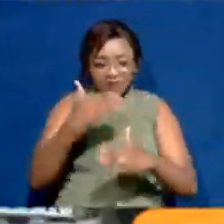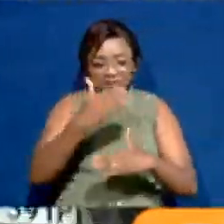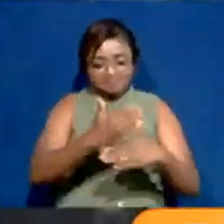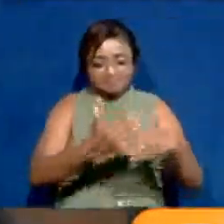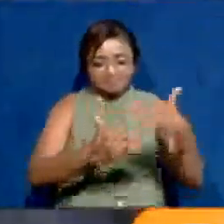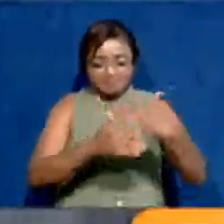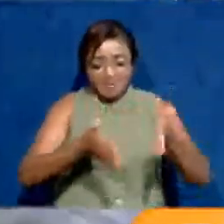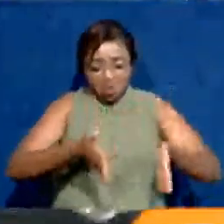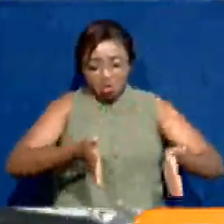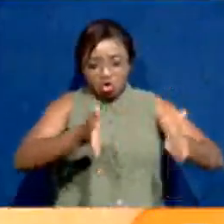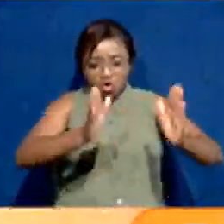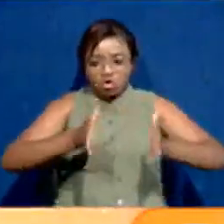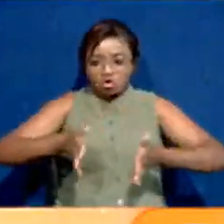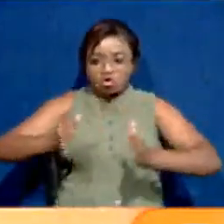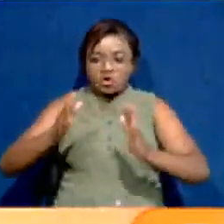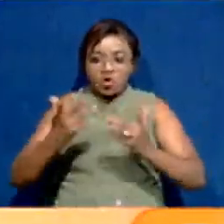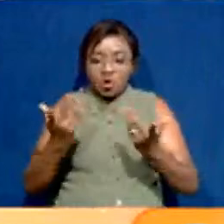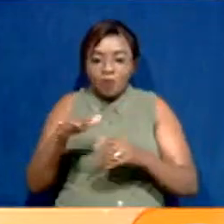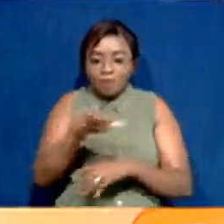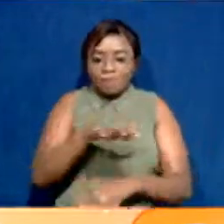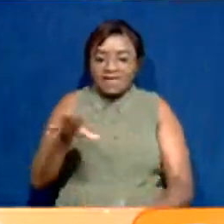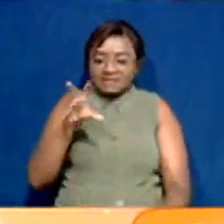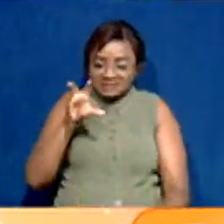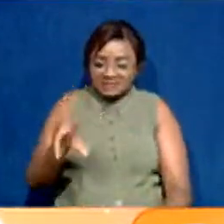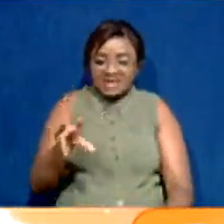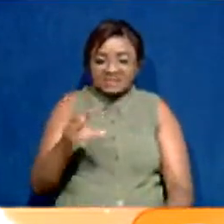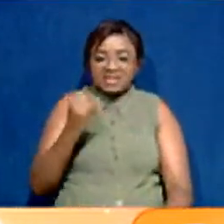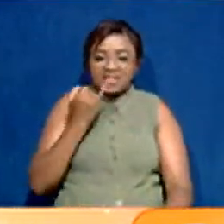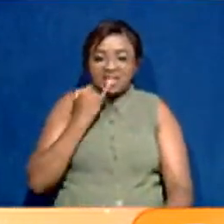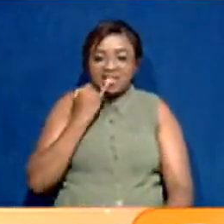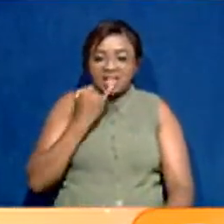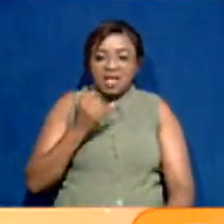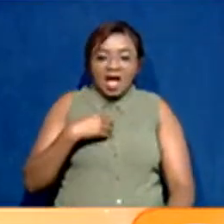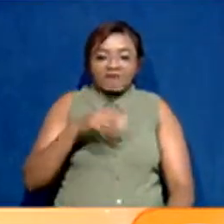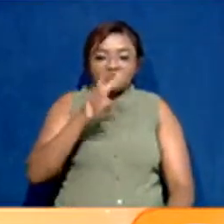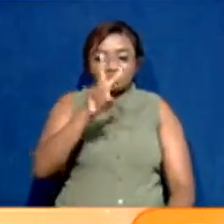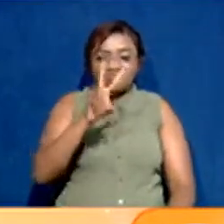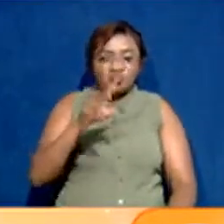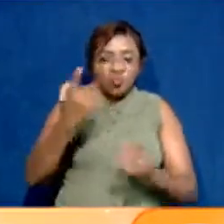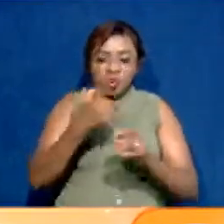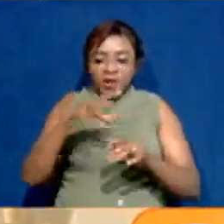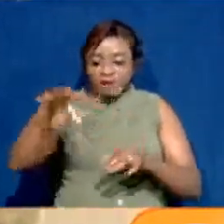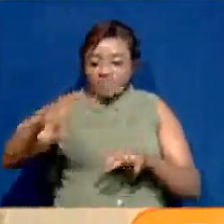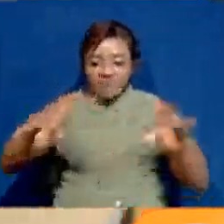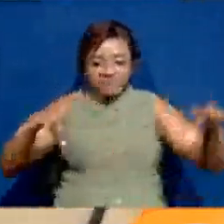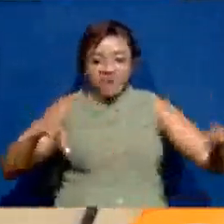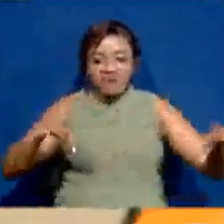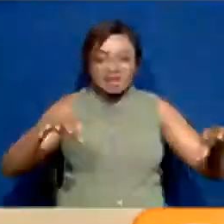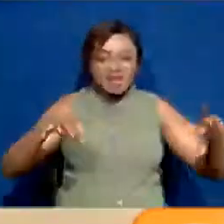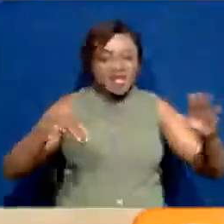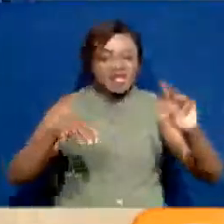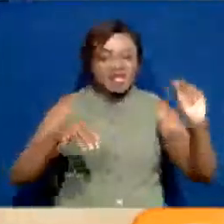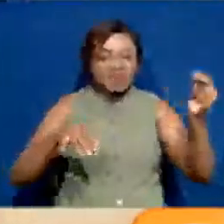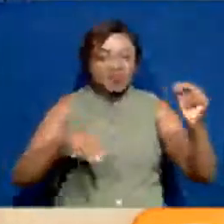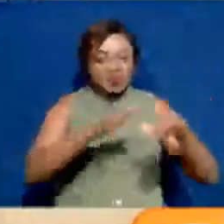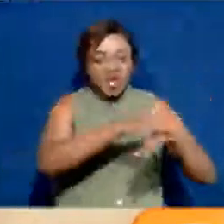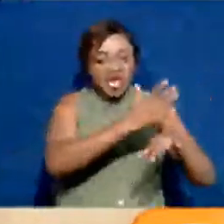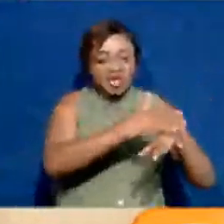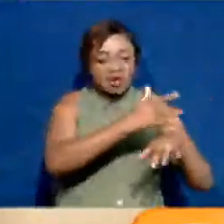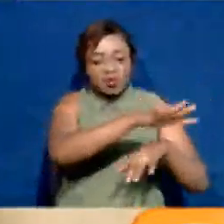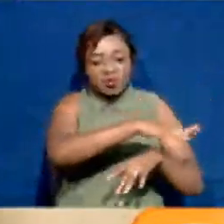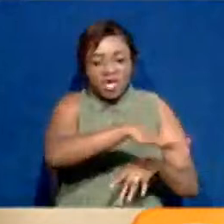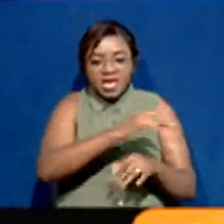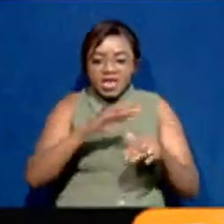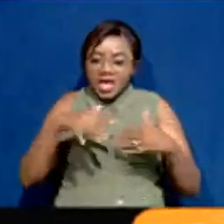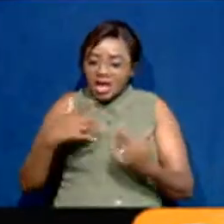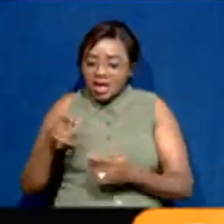infrastructure. We're only having two charging points, one along Airport Road, the other one somewhere in Kikuyu. So you cannot go